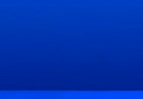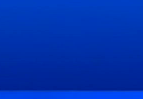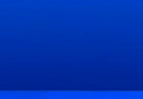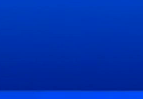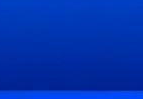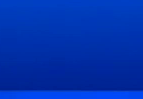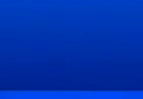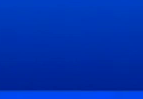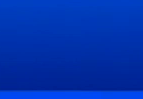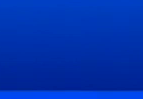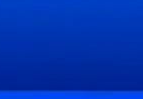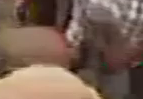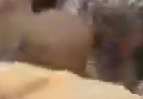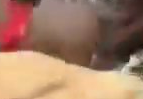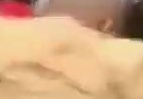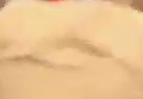26th of